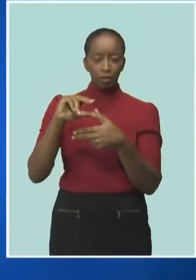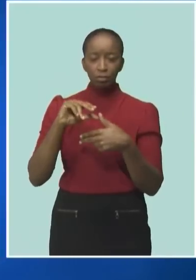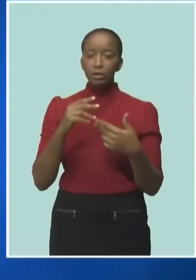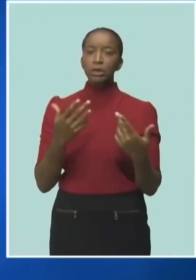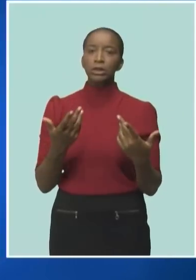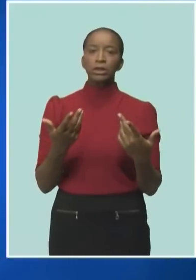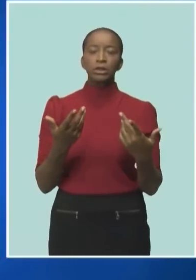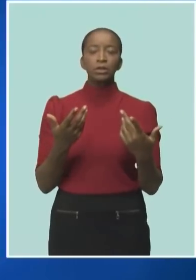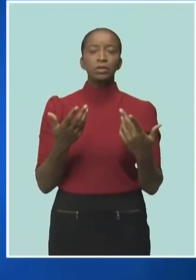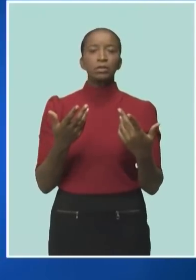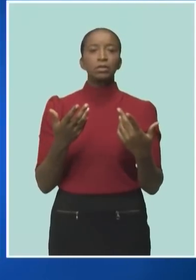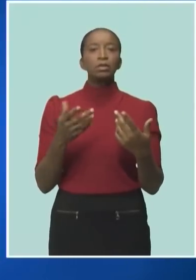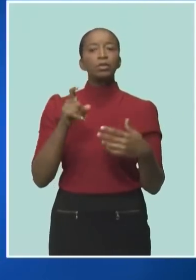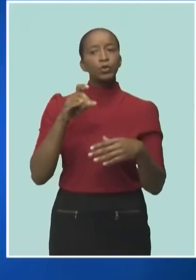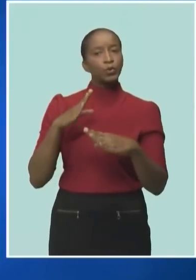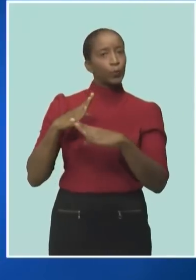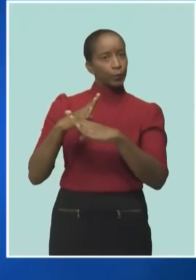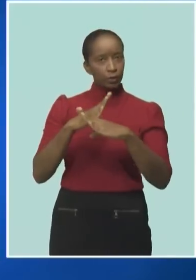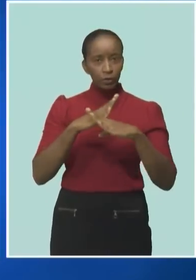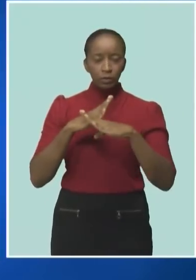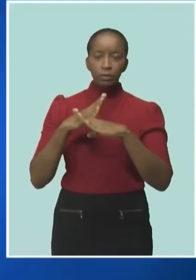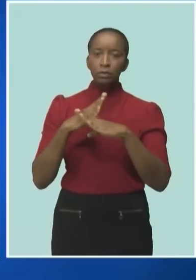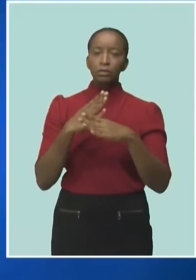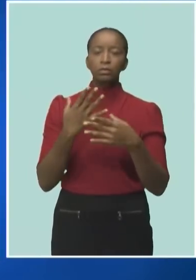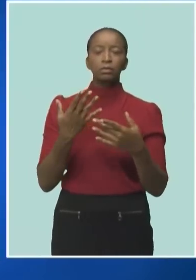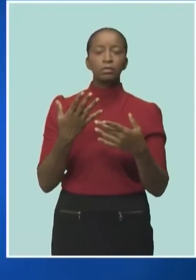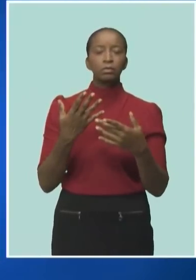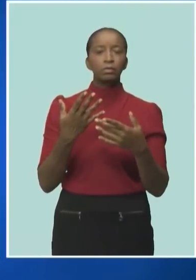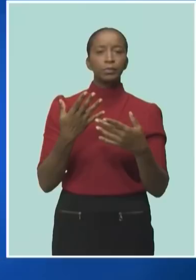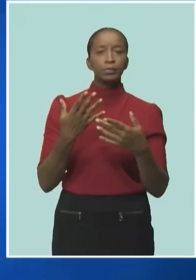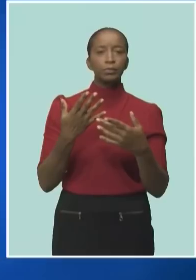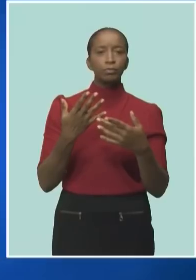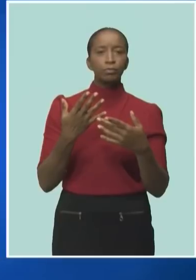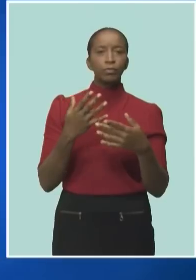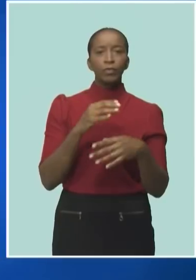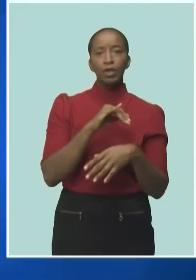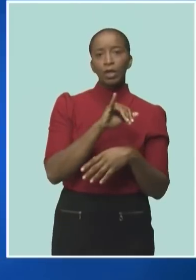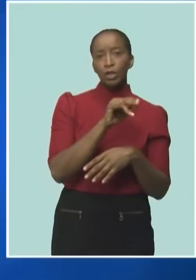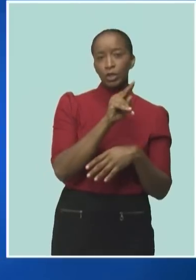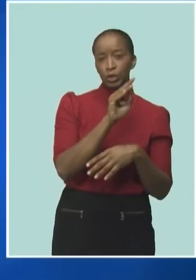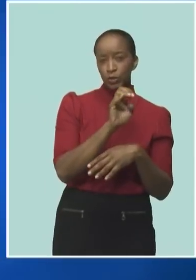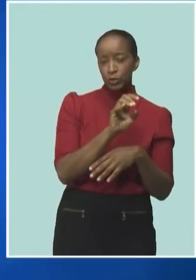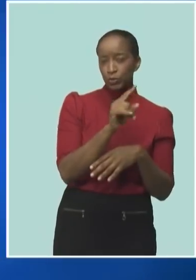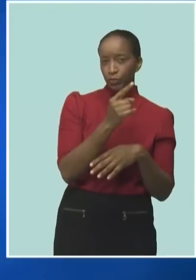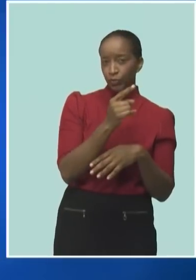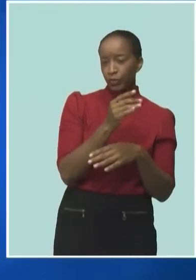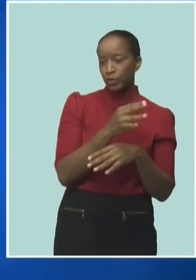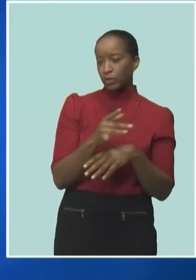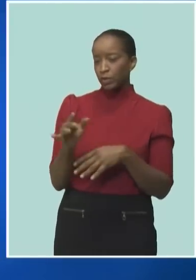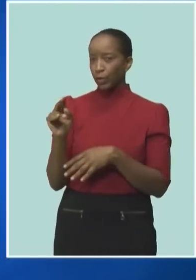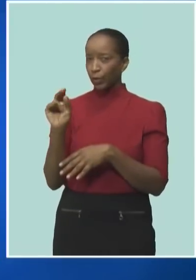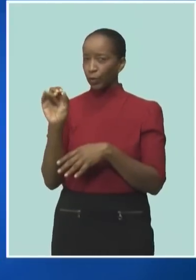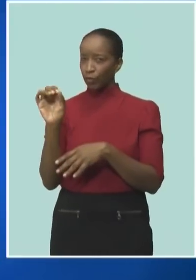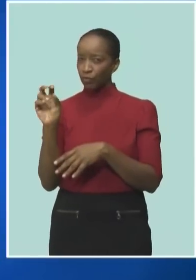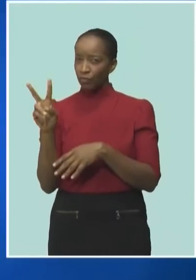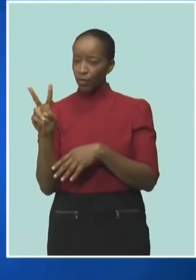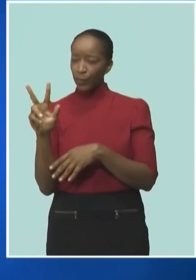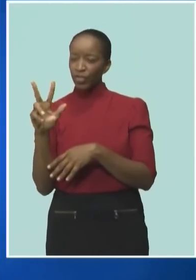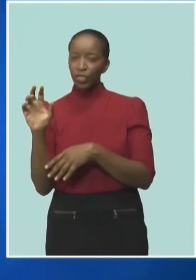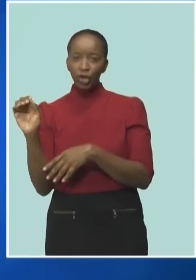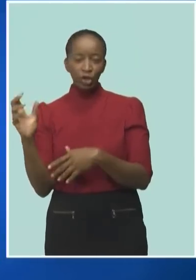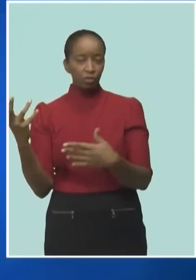home to protect yourself for the hurricane season, and take the period between June 1st and November 30th serious, that we can have